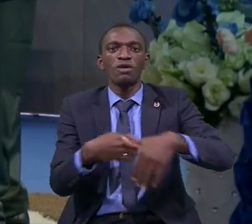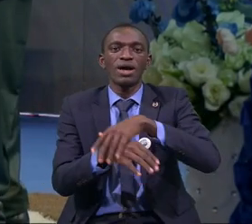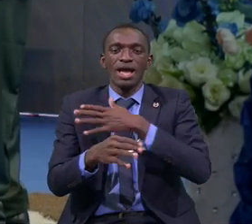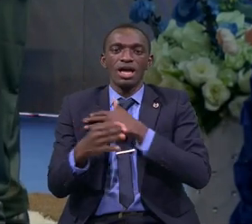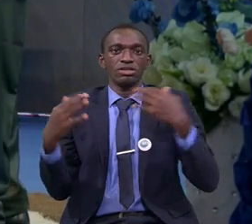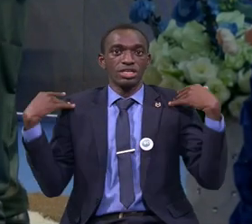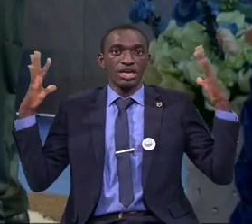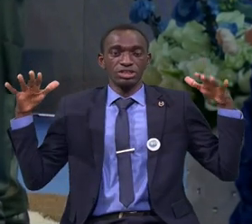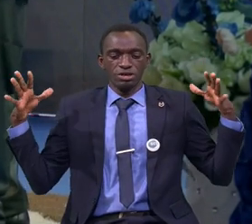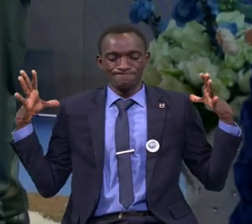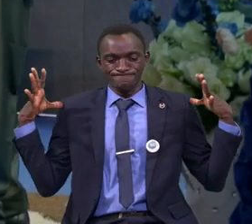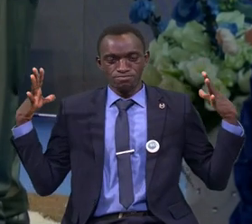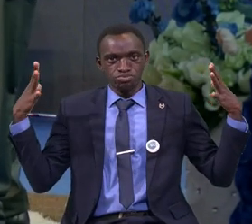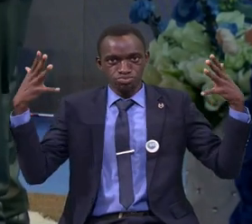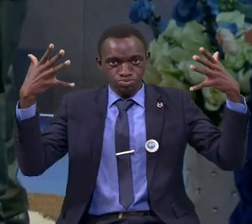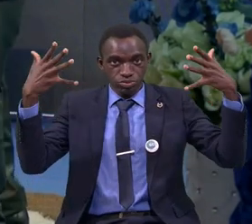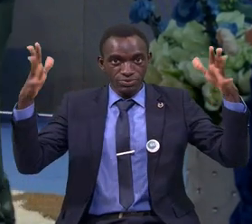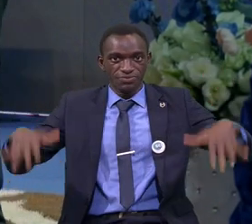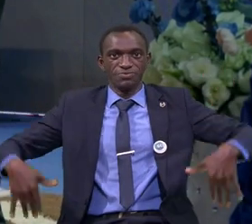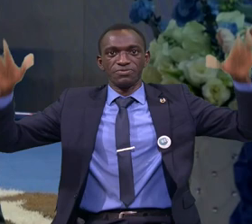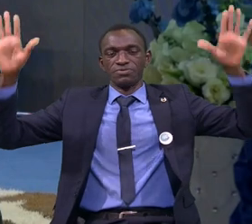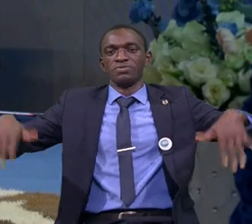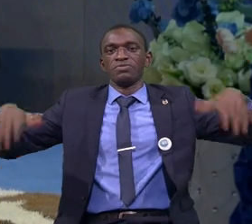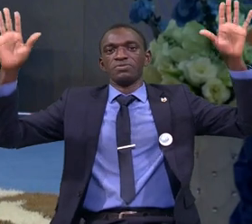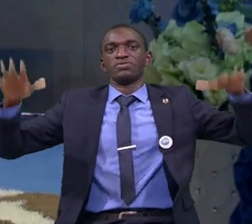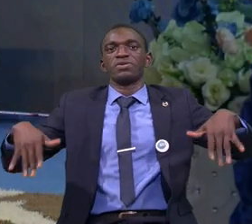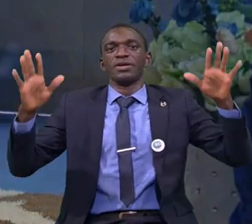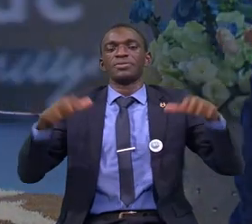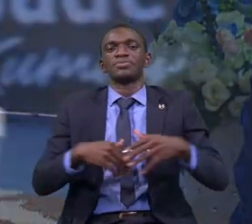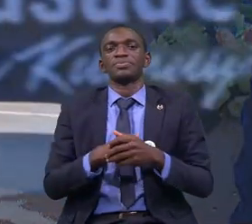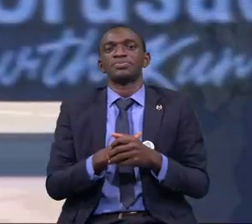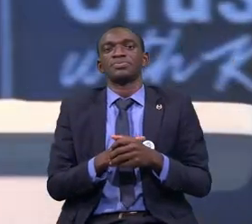for twain he did fly.